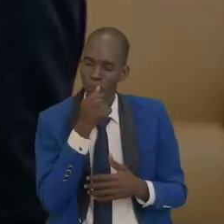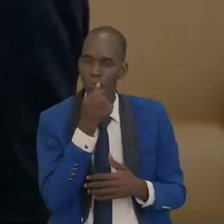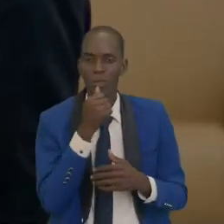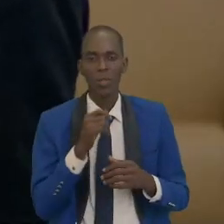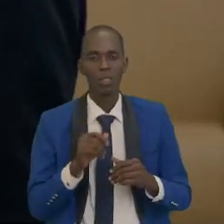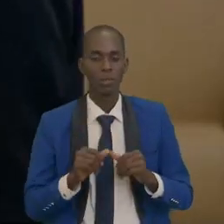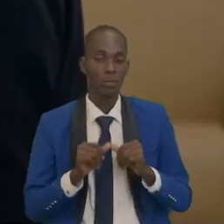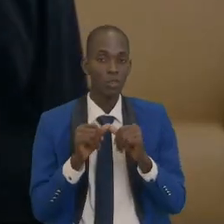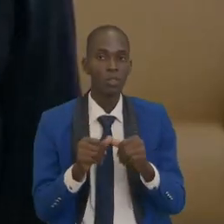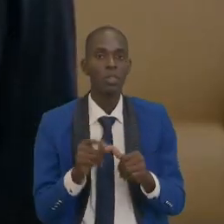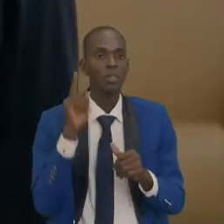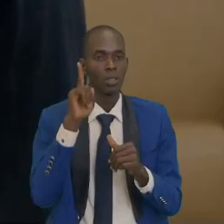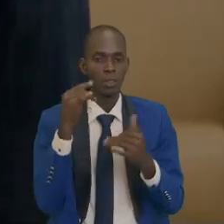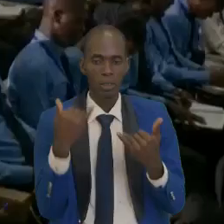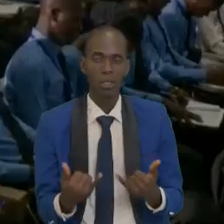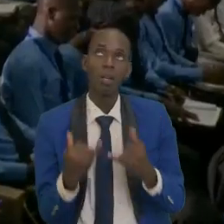obtained